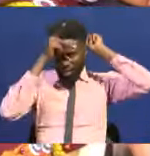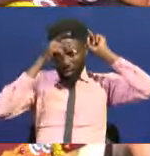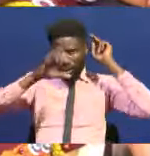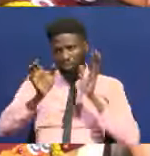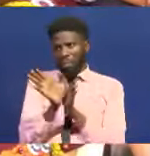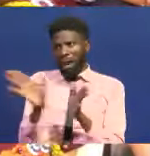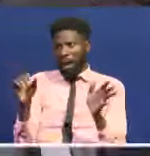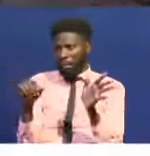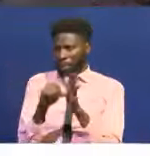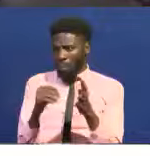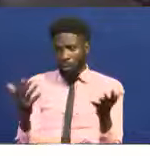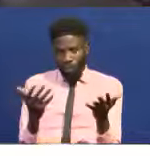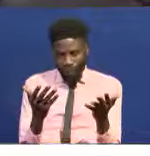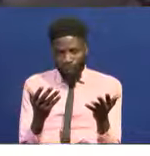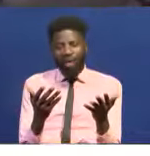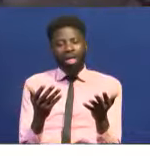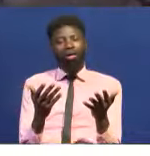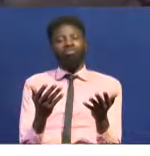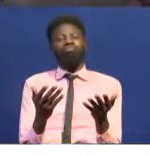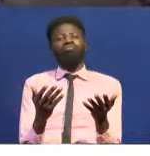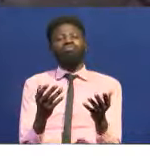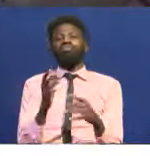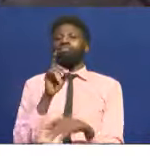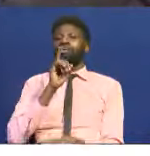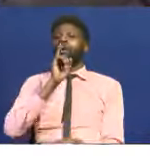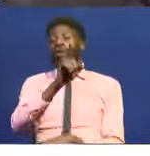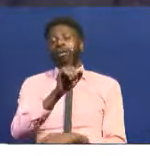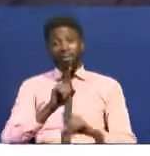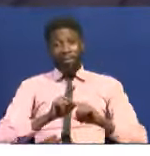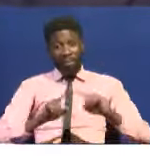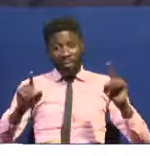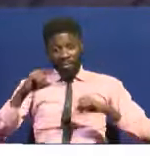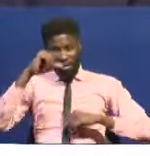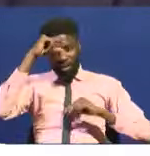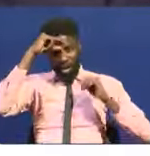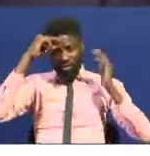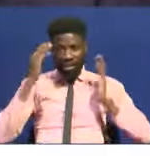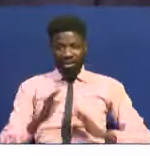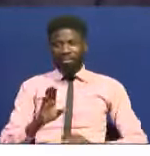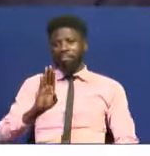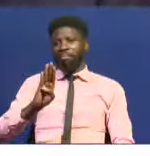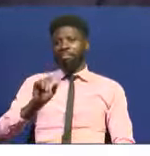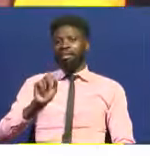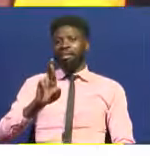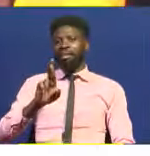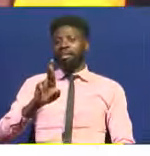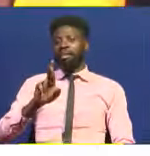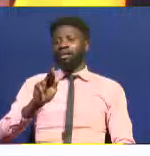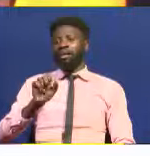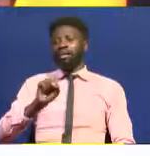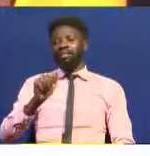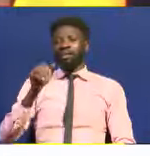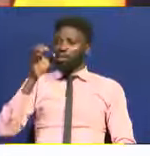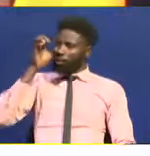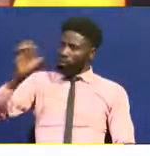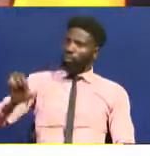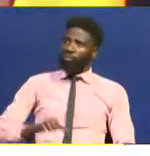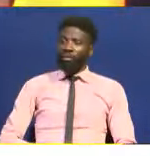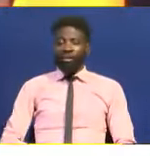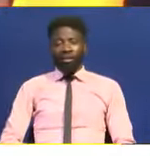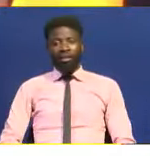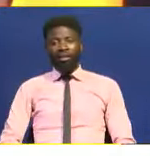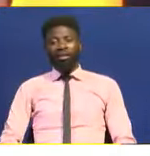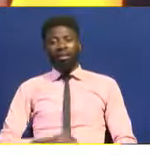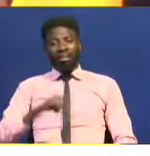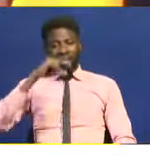branch and issued directives which he claims Barasa has ignored. The Kakamega governor, however, maintains he has